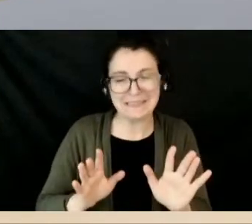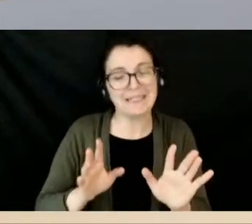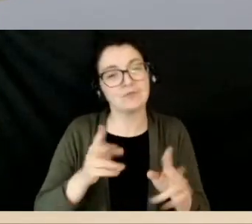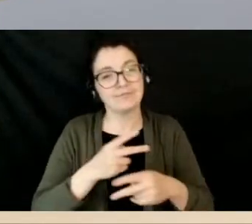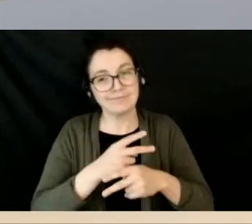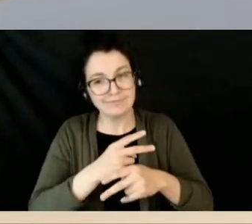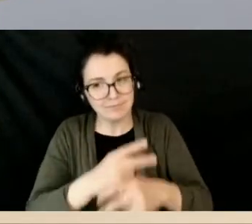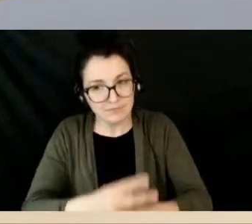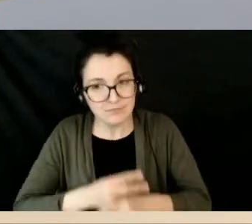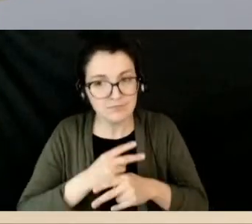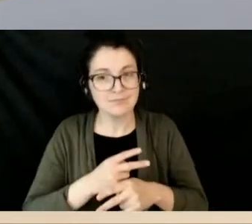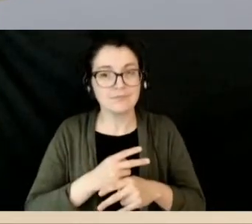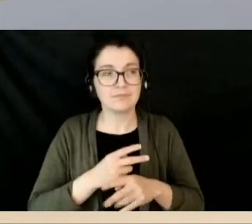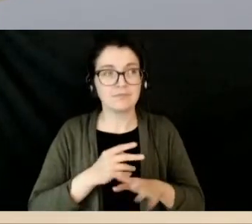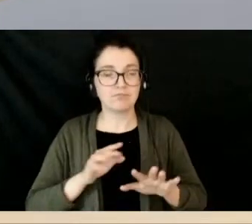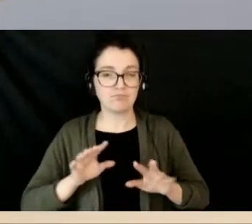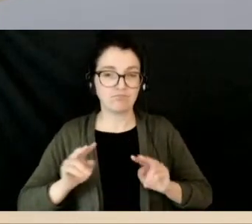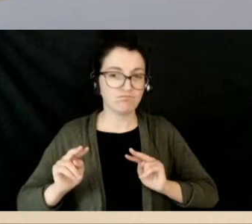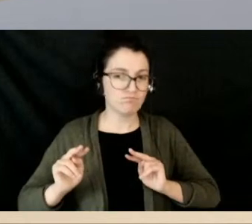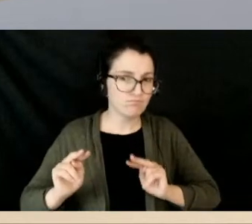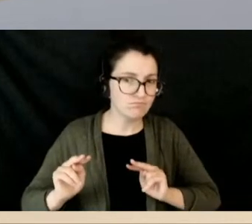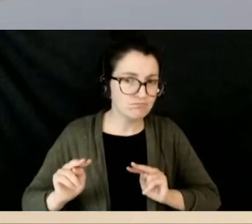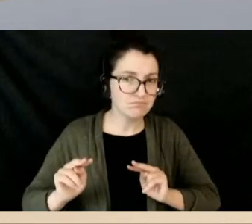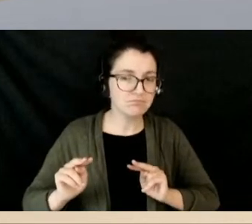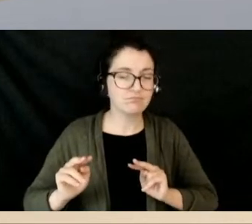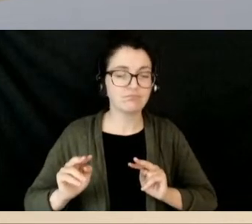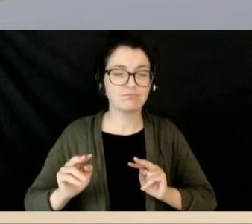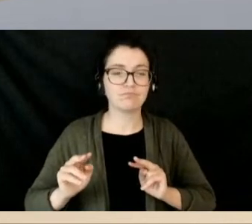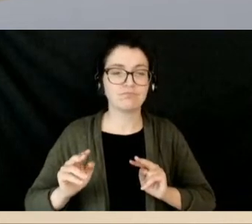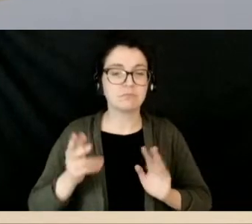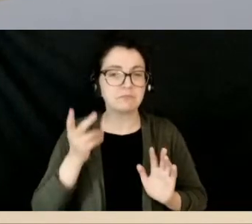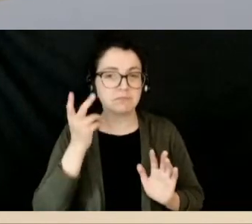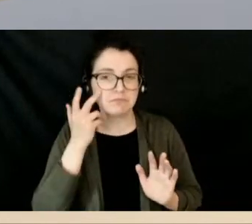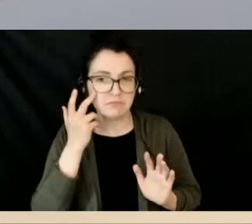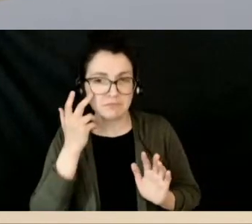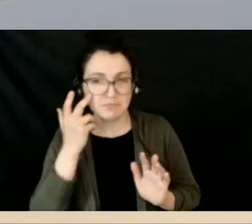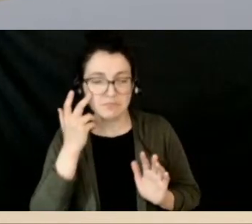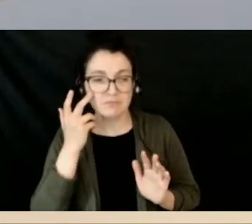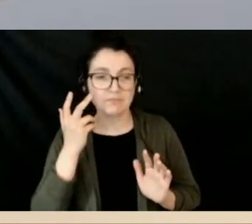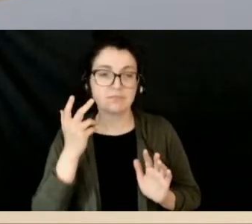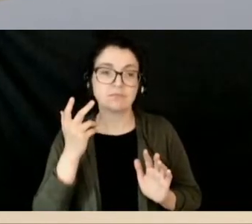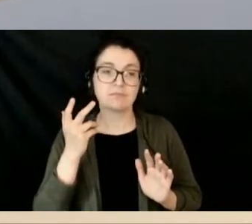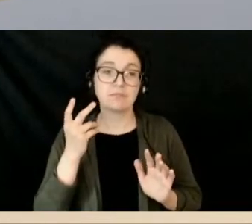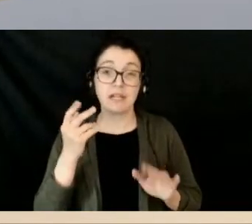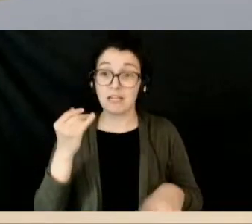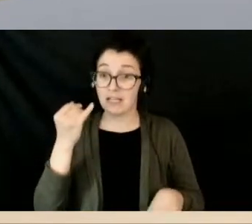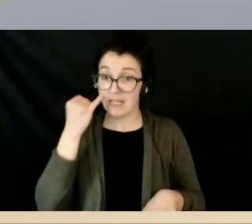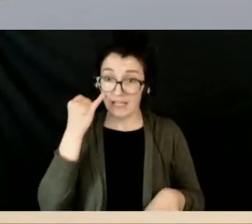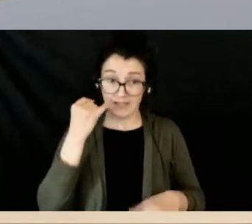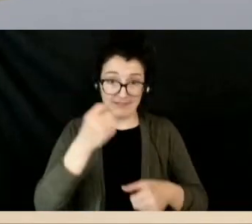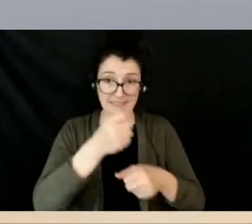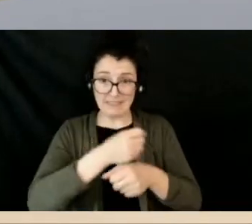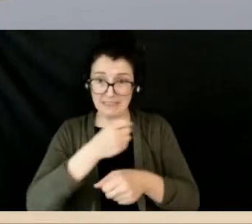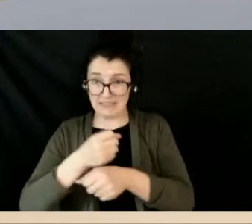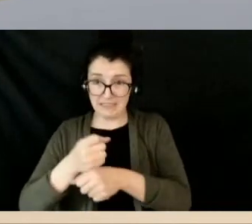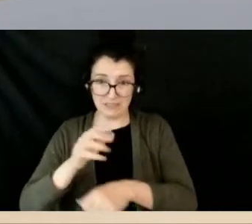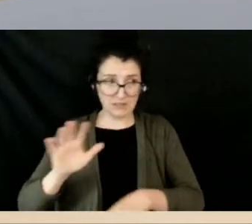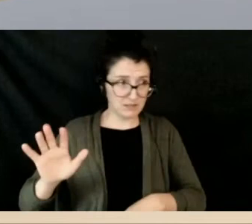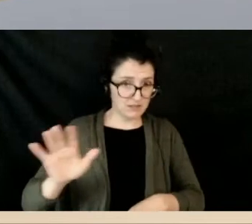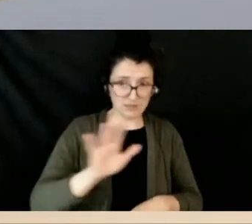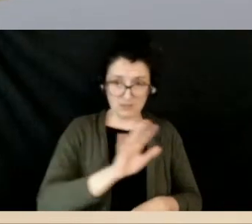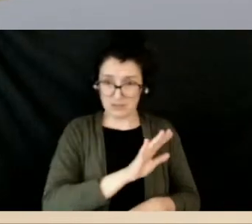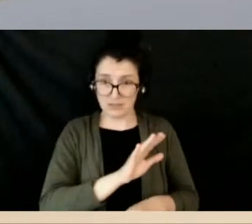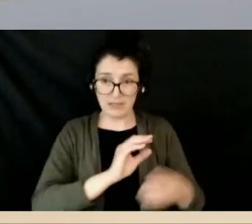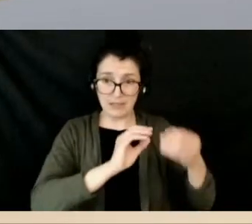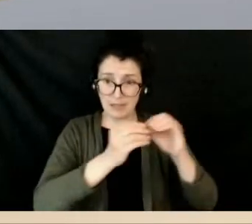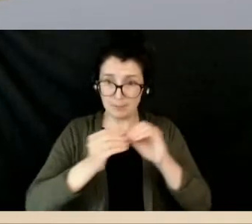and we the epidemiology supports it across the country and the region, that we won't have to